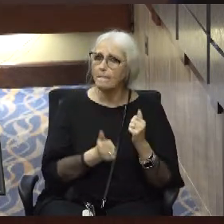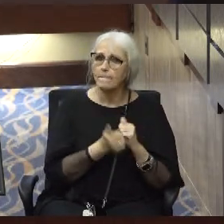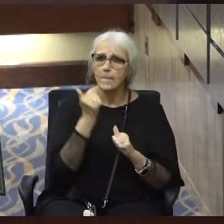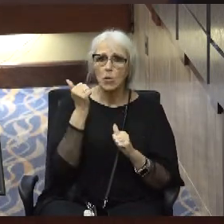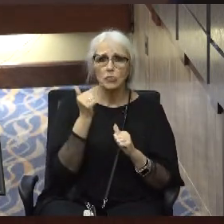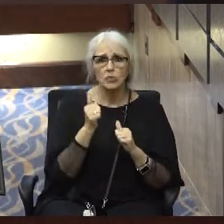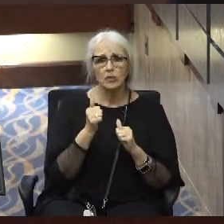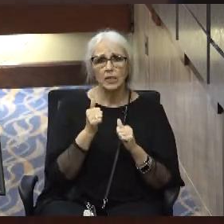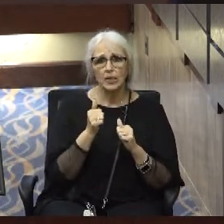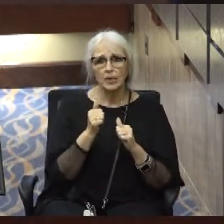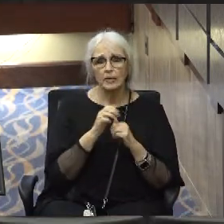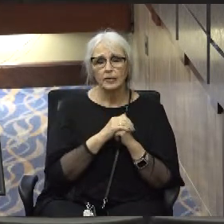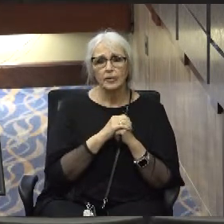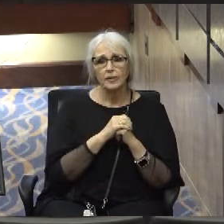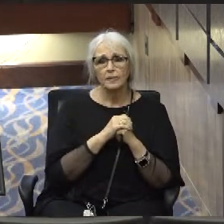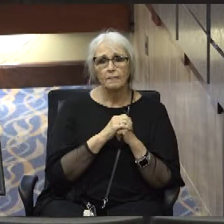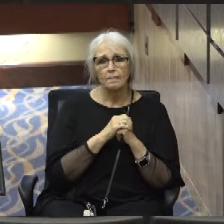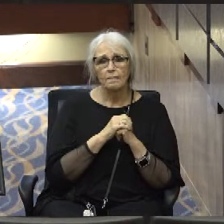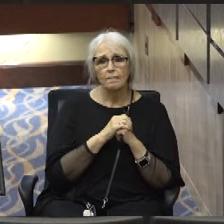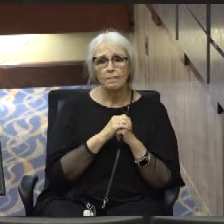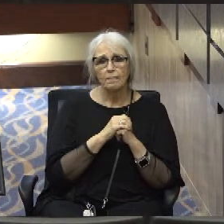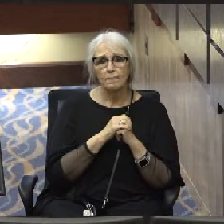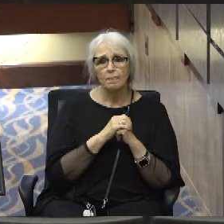thank you both so much.